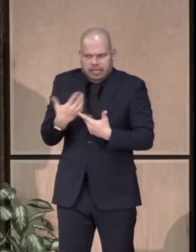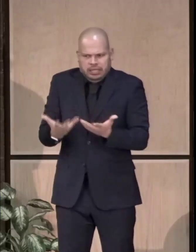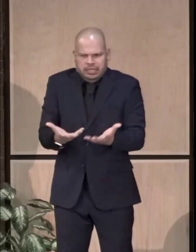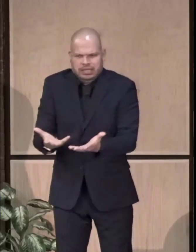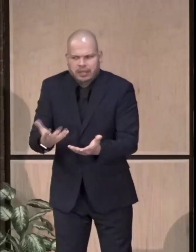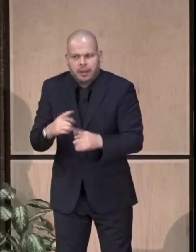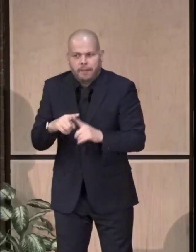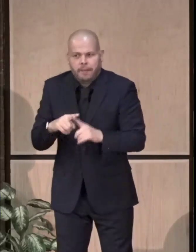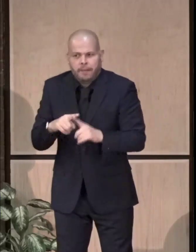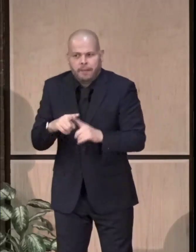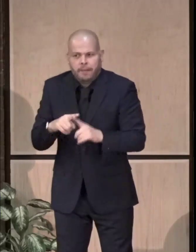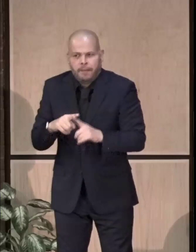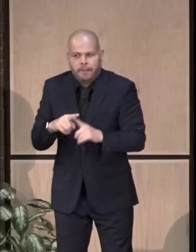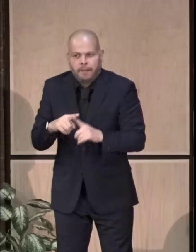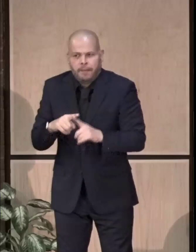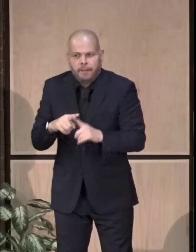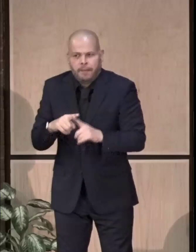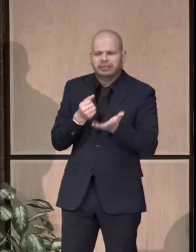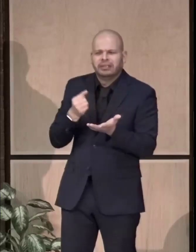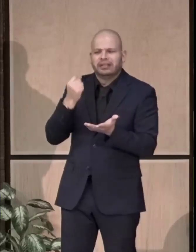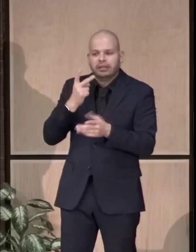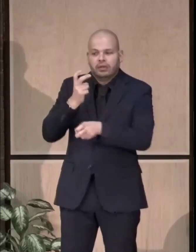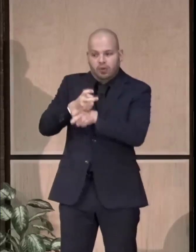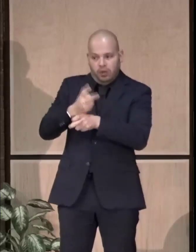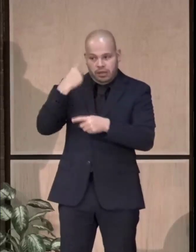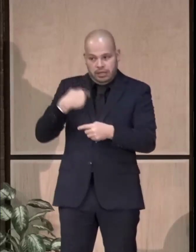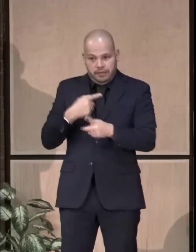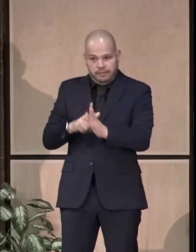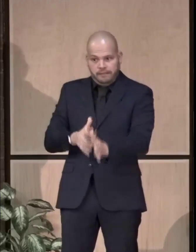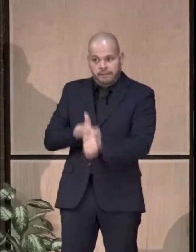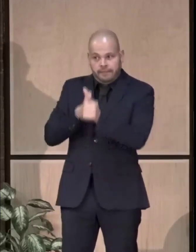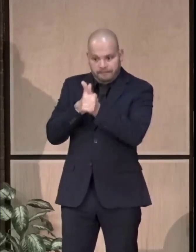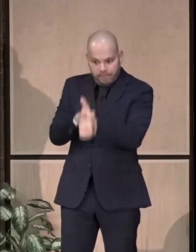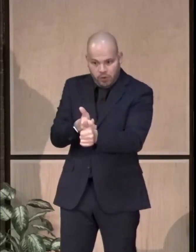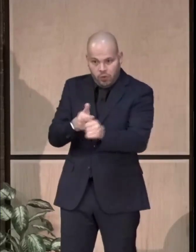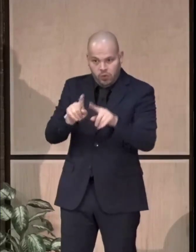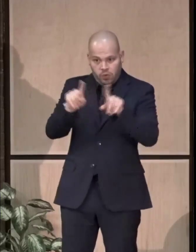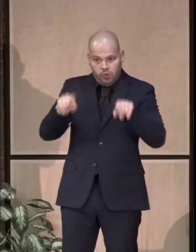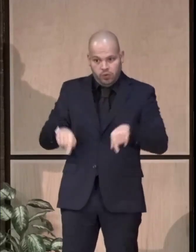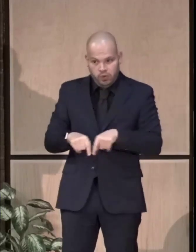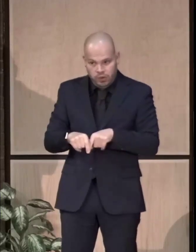It is difficult to answer your question. It is difficult to do in the Army Reserve capacity.